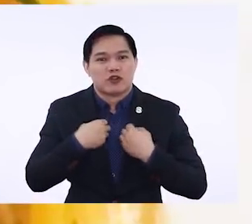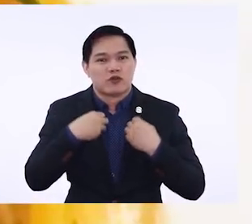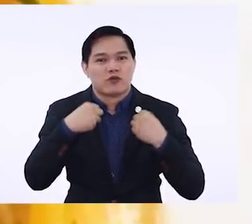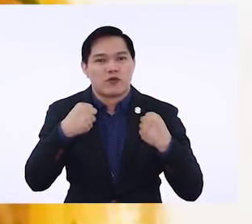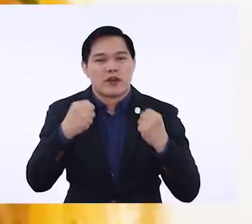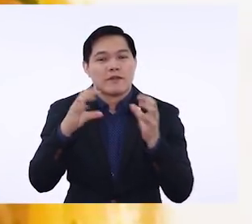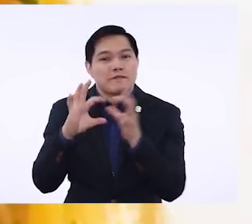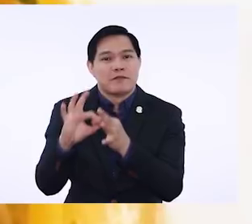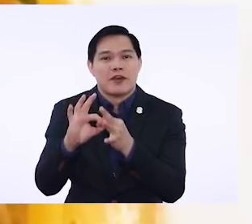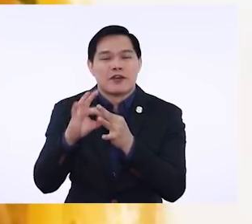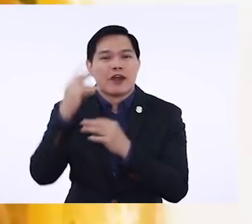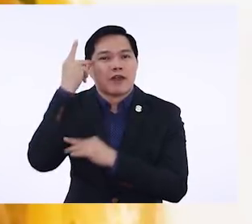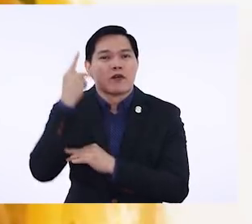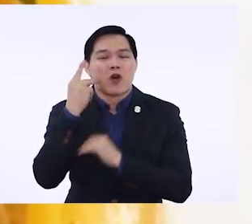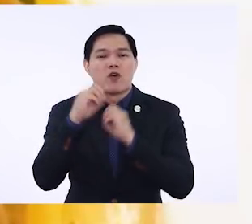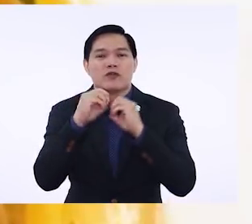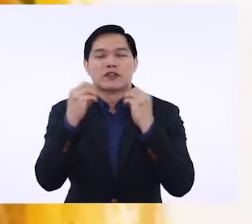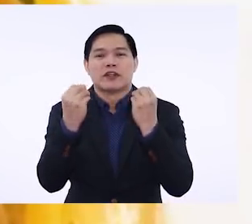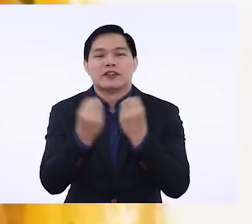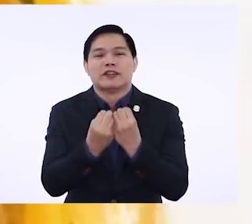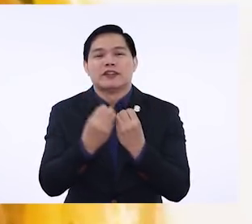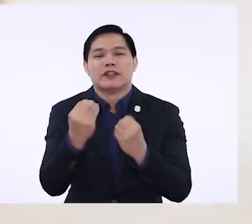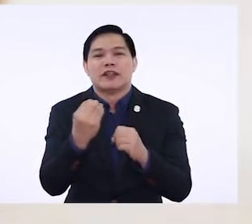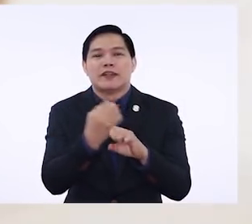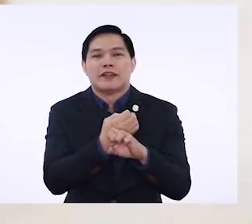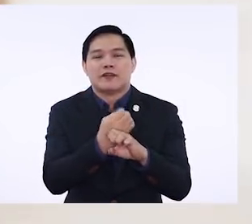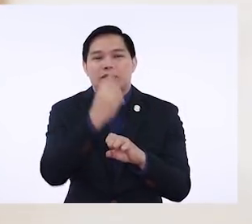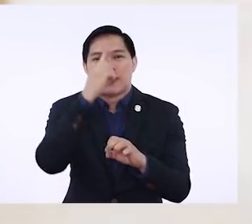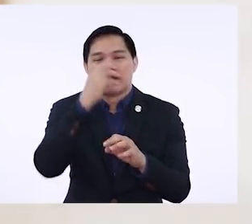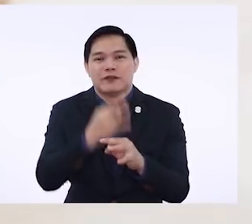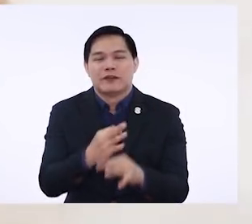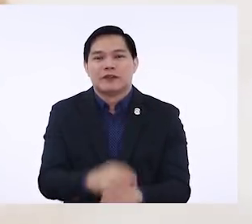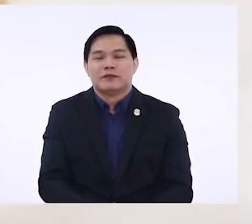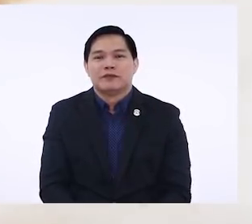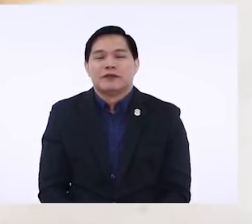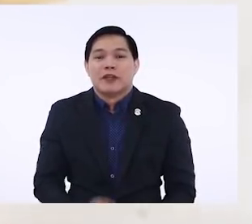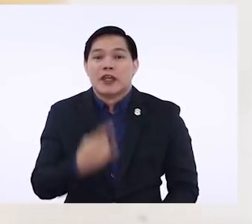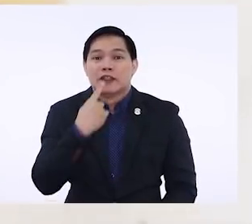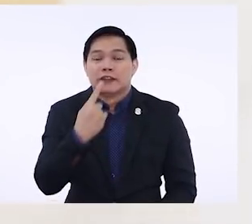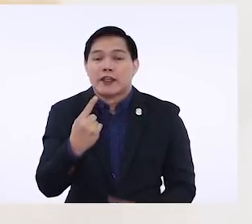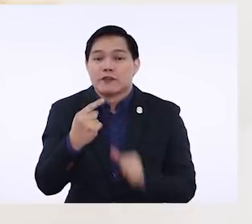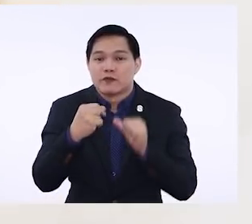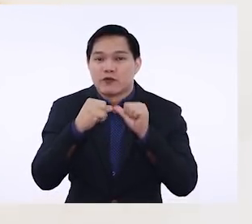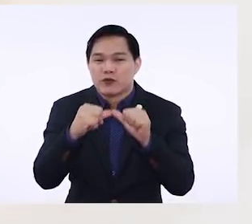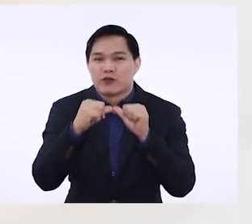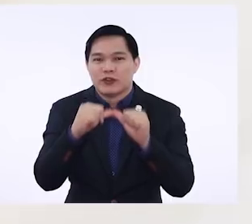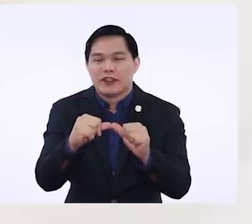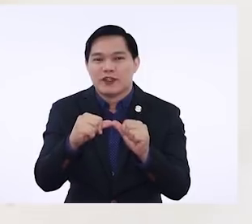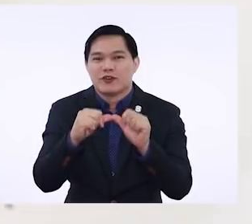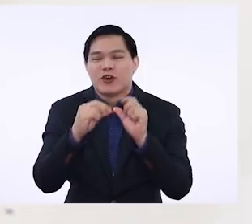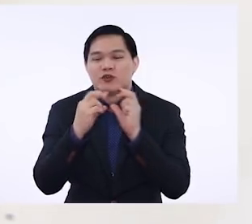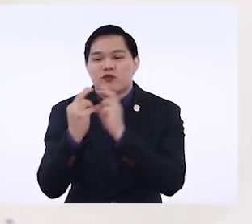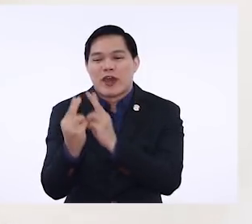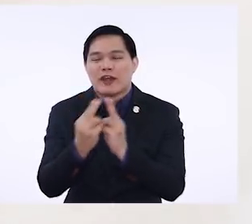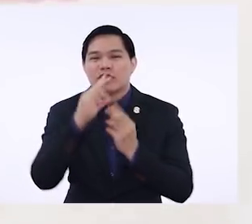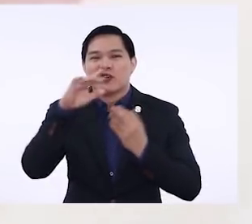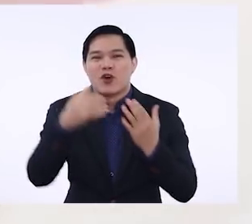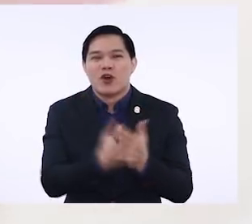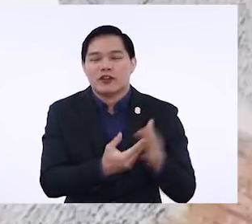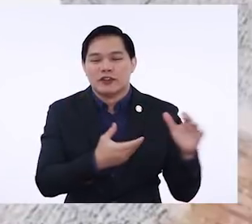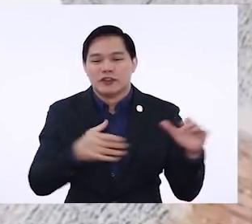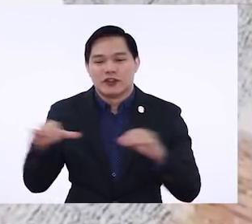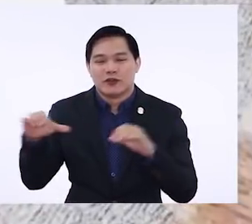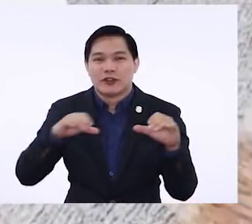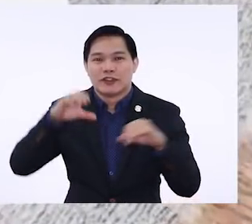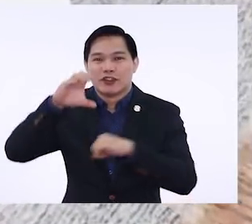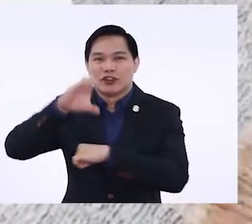the bond of the Kiriwa organization and edify their faith. They said that they will continue to be united with all the activities in